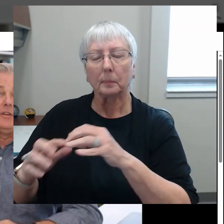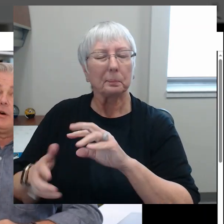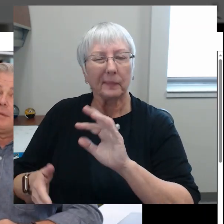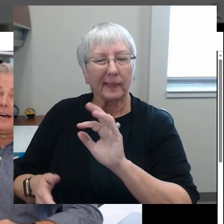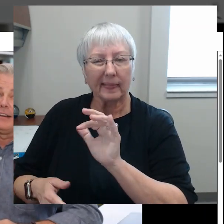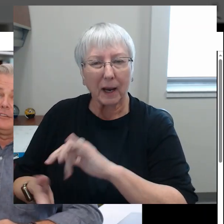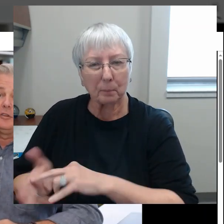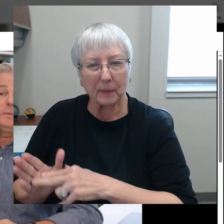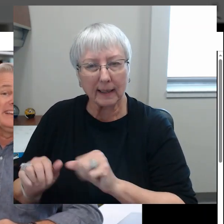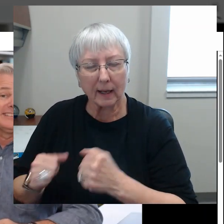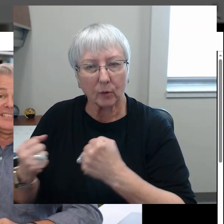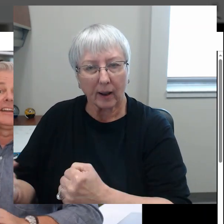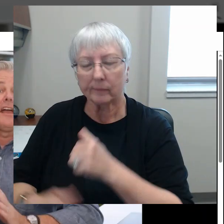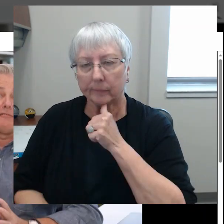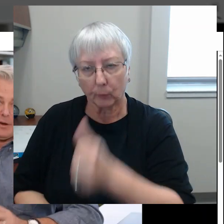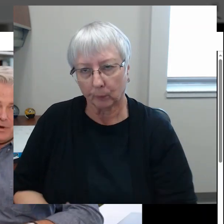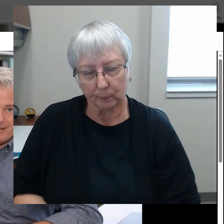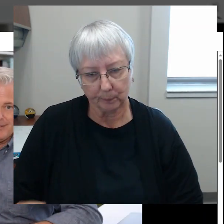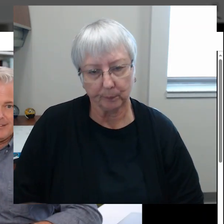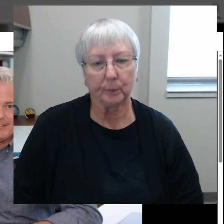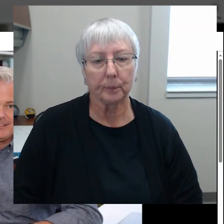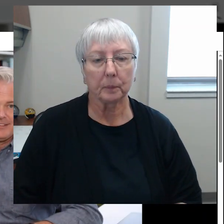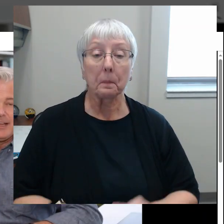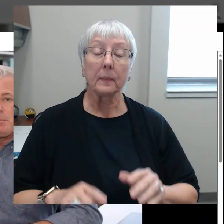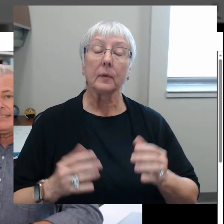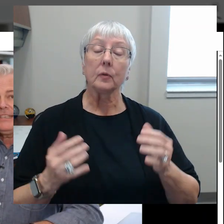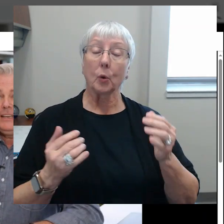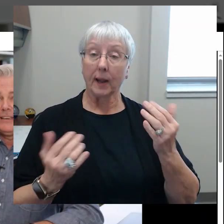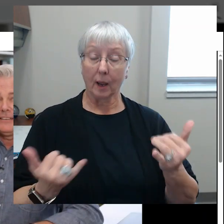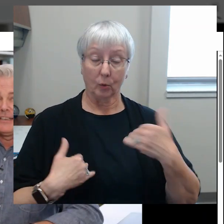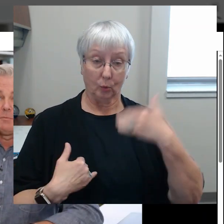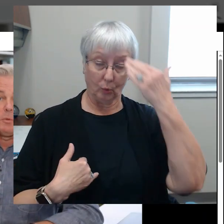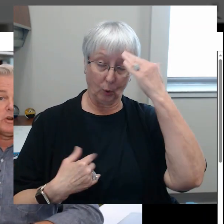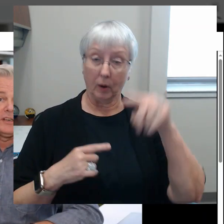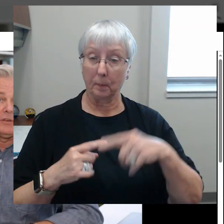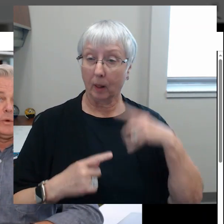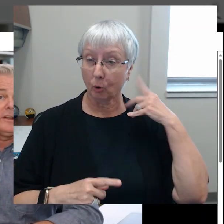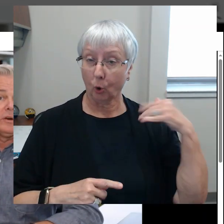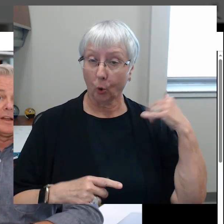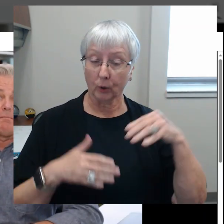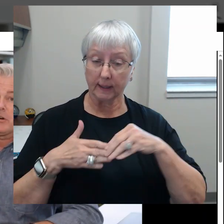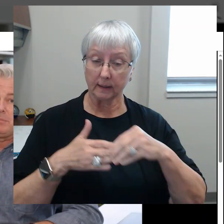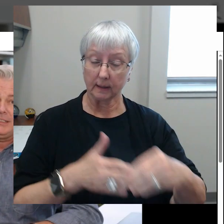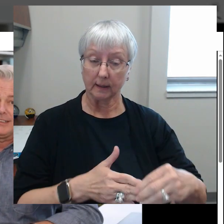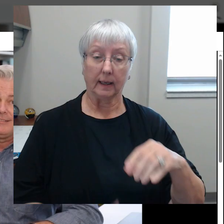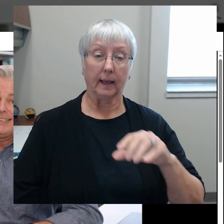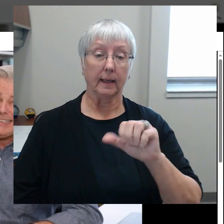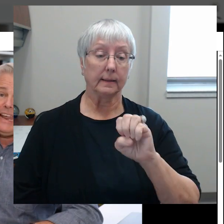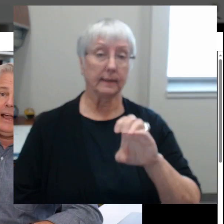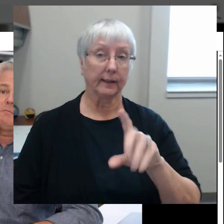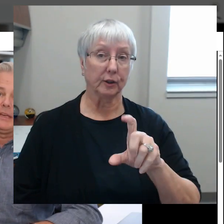Now that you know about it, you'll begin to see it everywhere. But seeing it as the proportion of a window on a modern